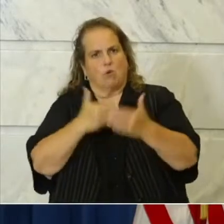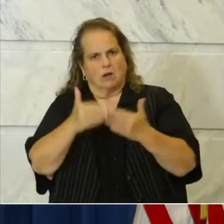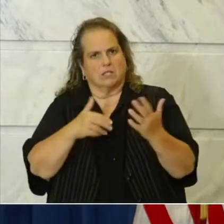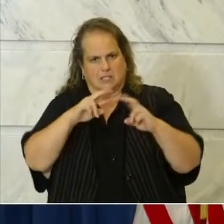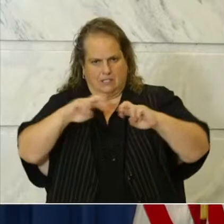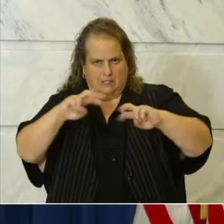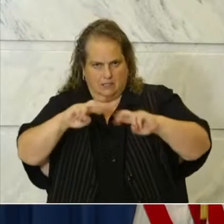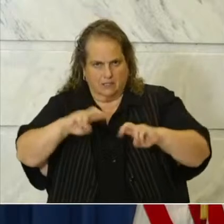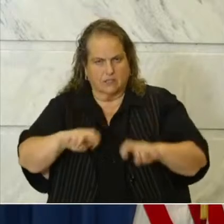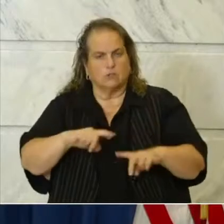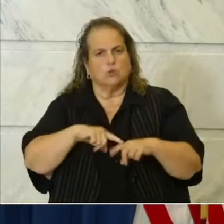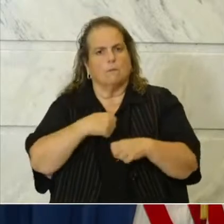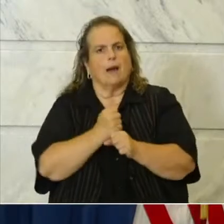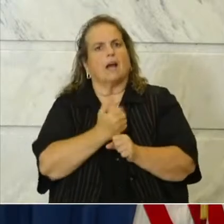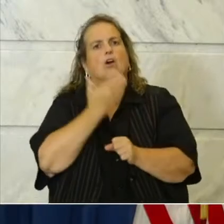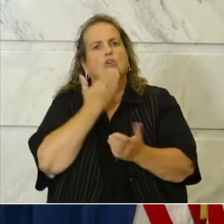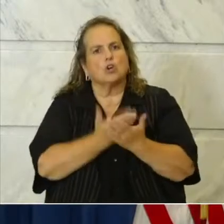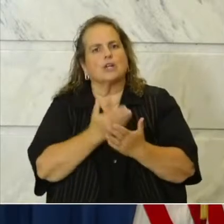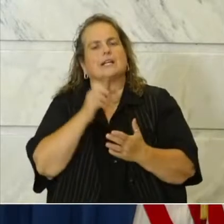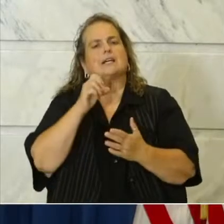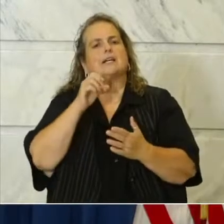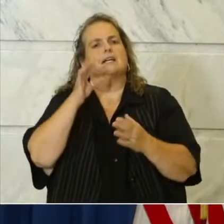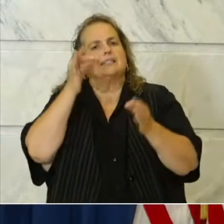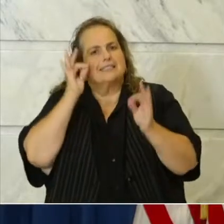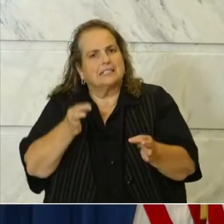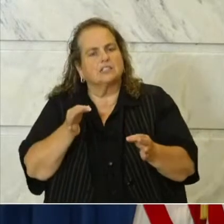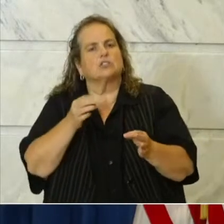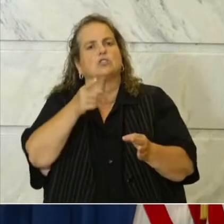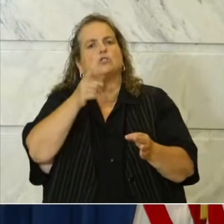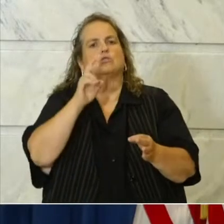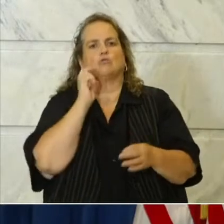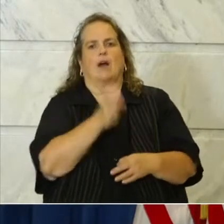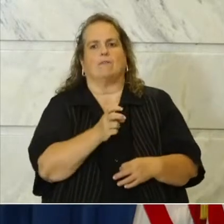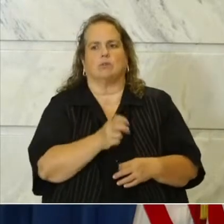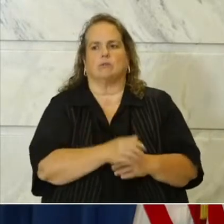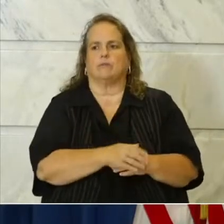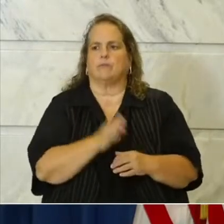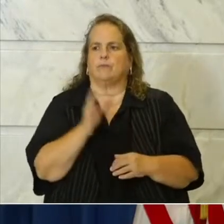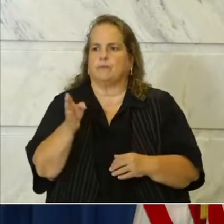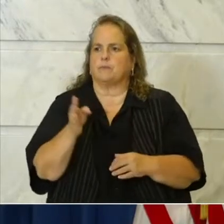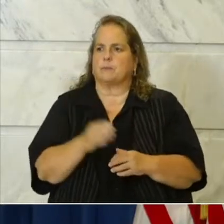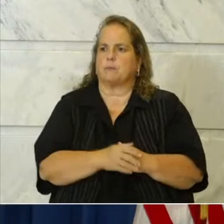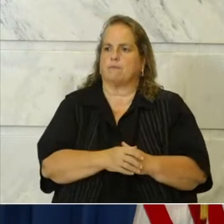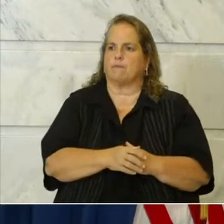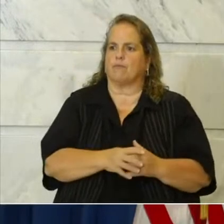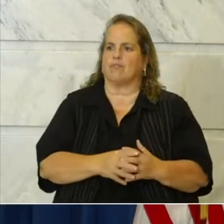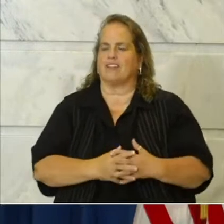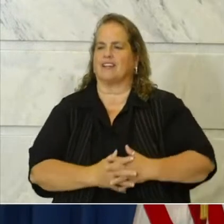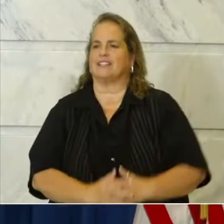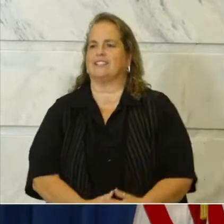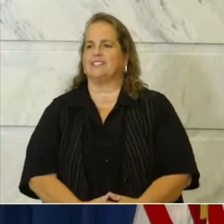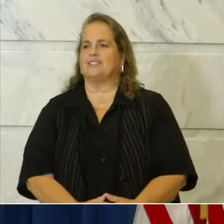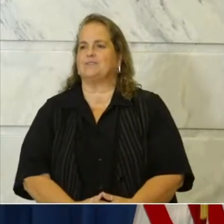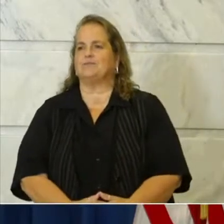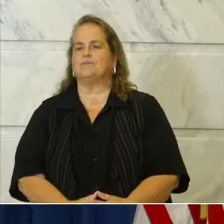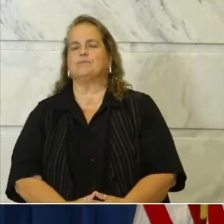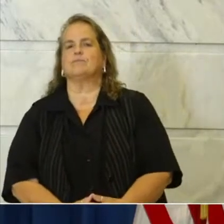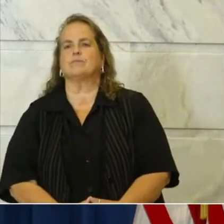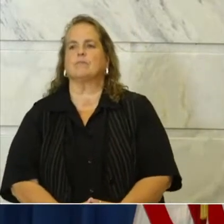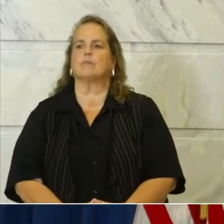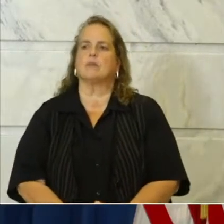process, because it would mean that safety is first and foremost in their minds. Tom, I got to answer a lot faster than that. Okay.